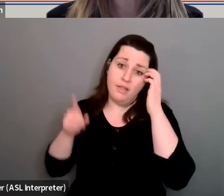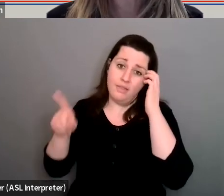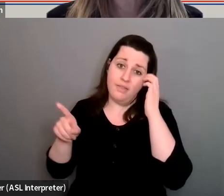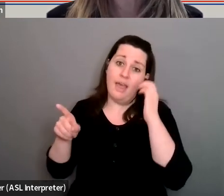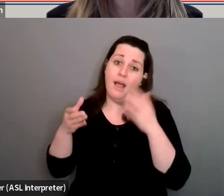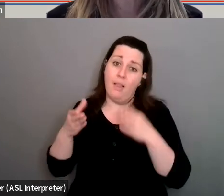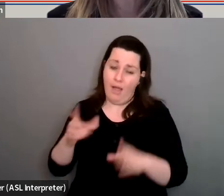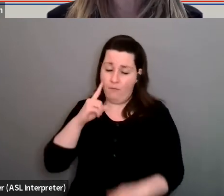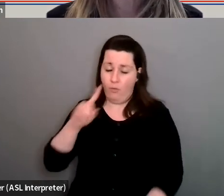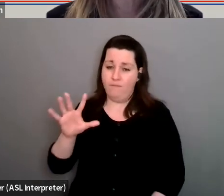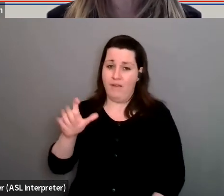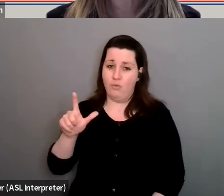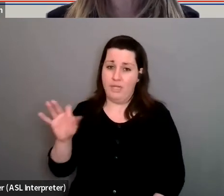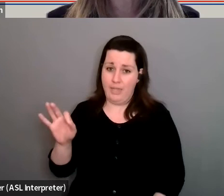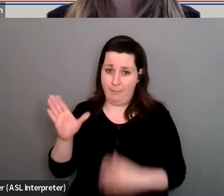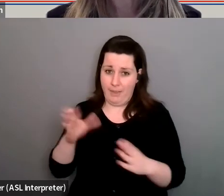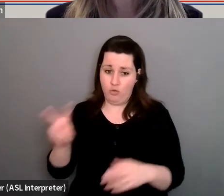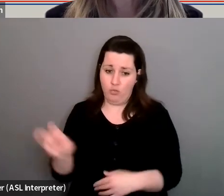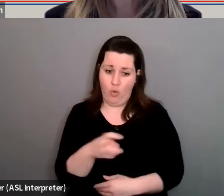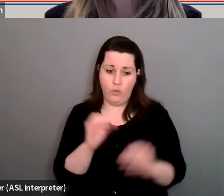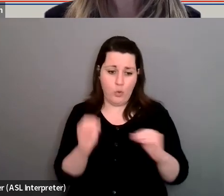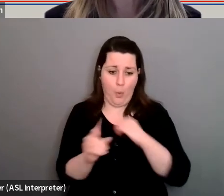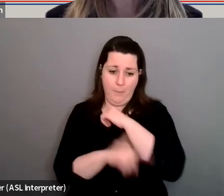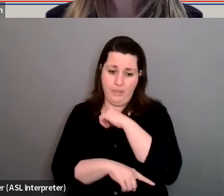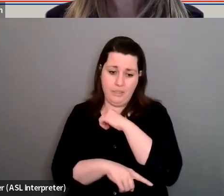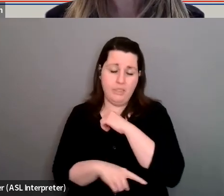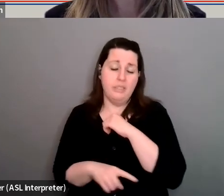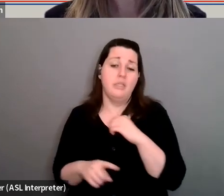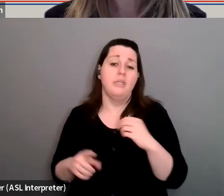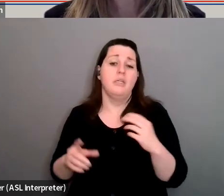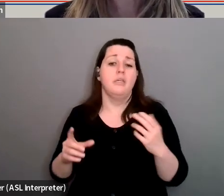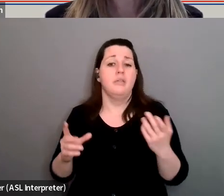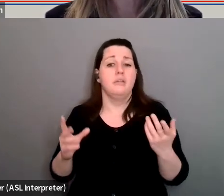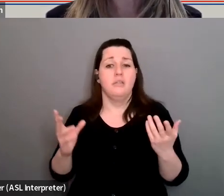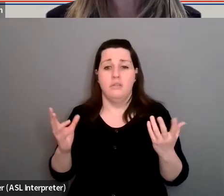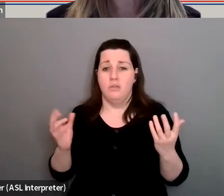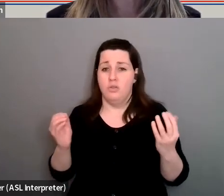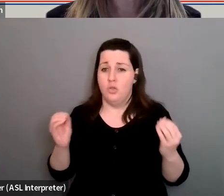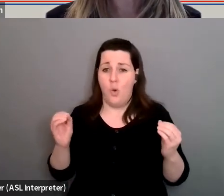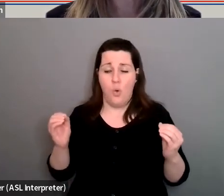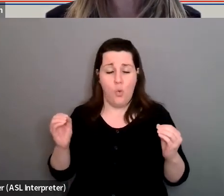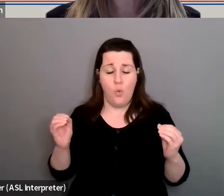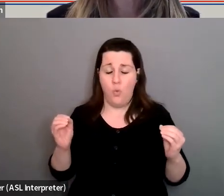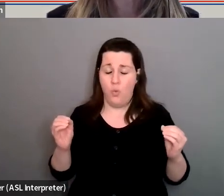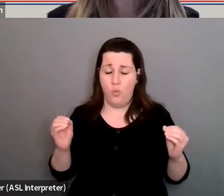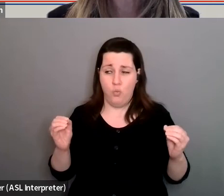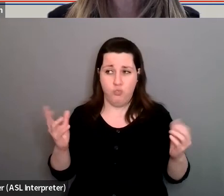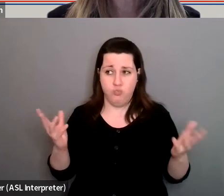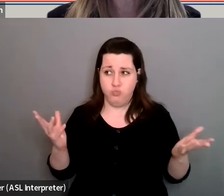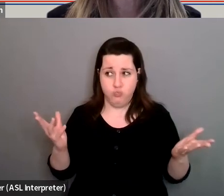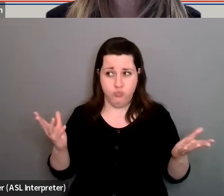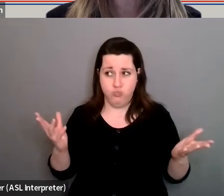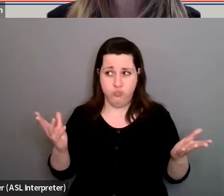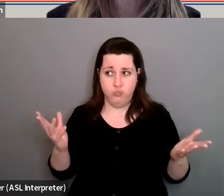for 529 plans to roll over without penalty. There is no similar to my